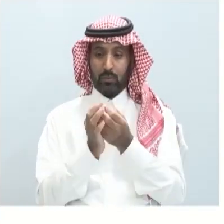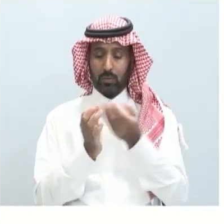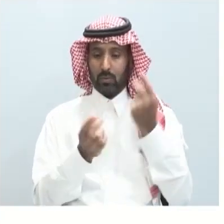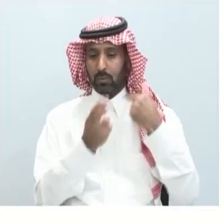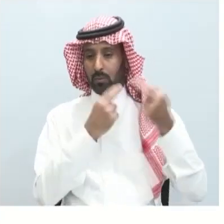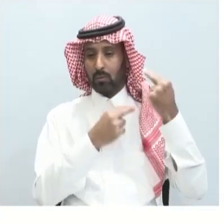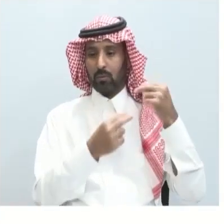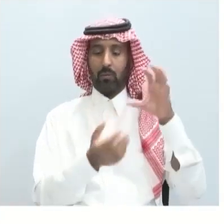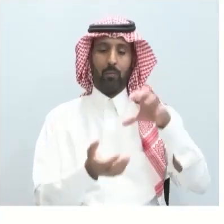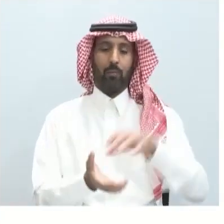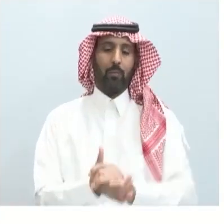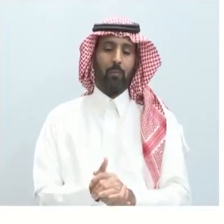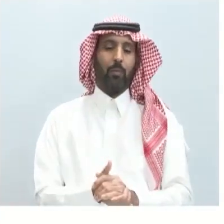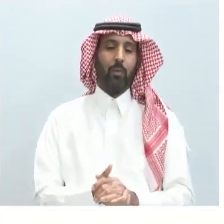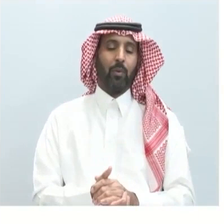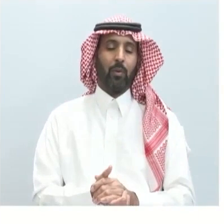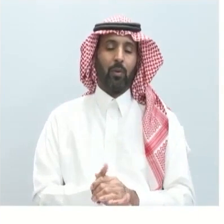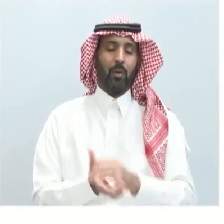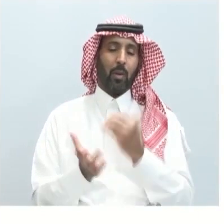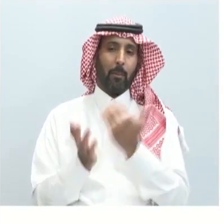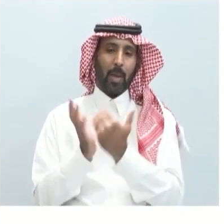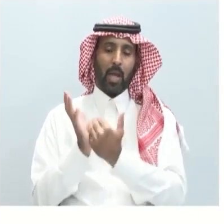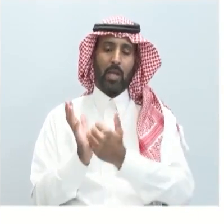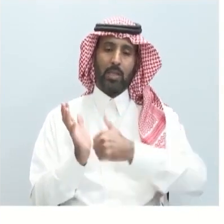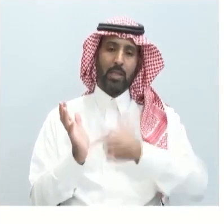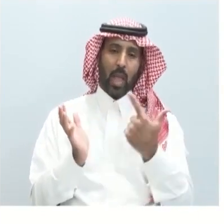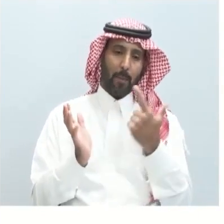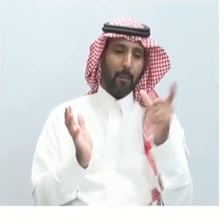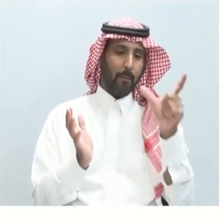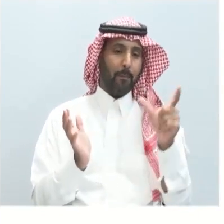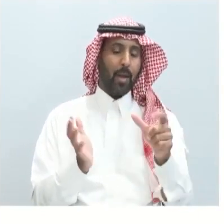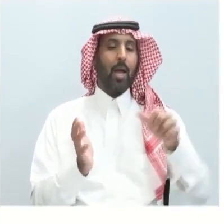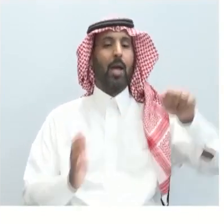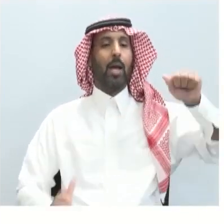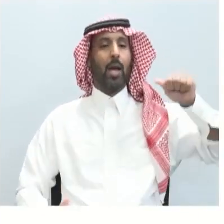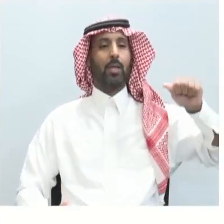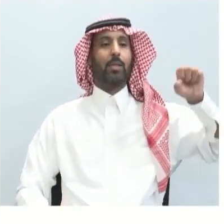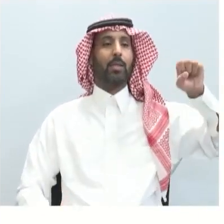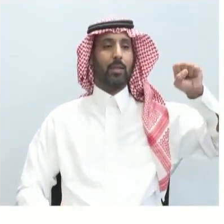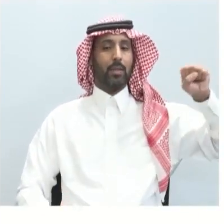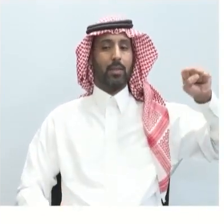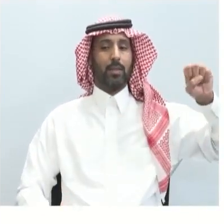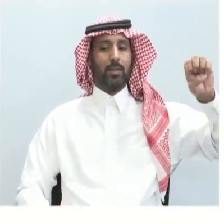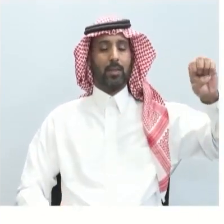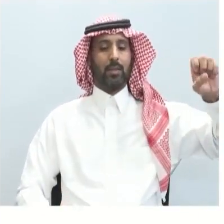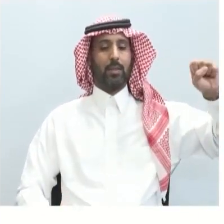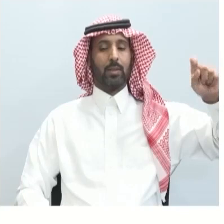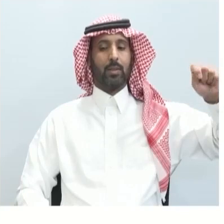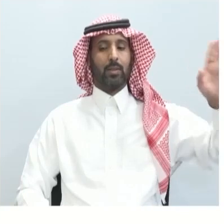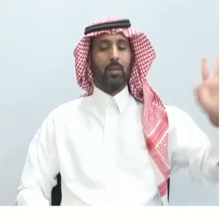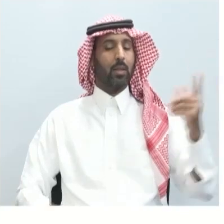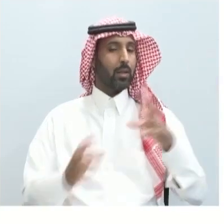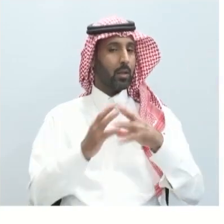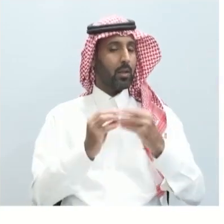etc. In paragraph 7, the word assets. What's the meaning of assets in